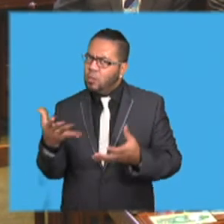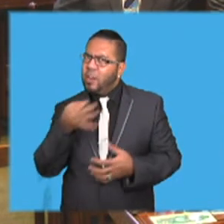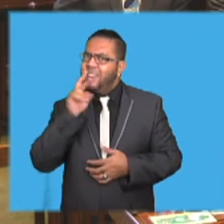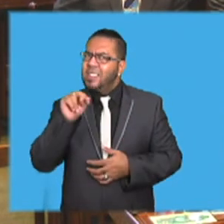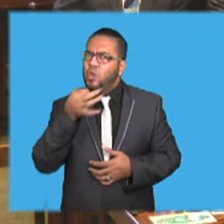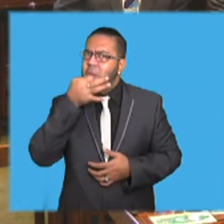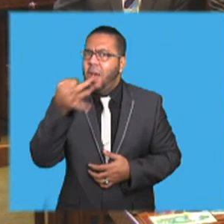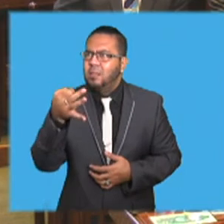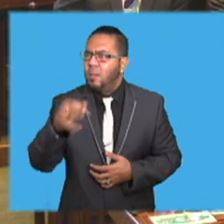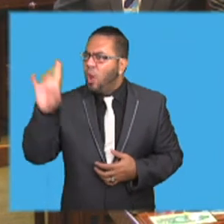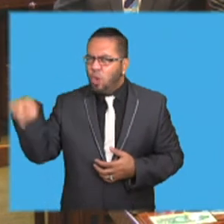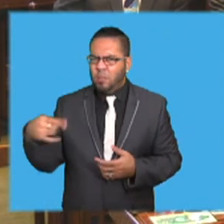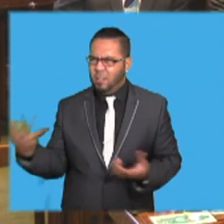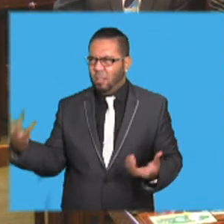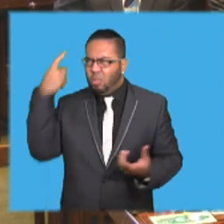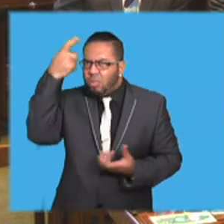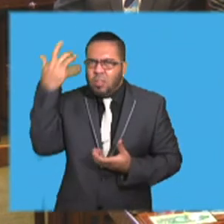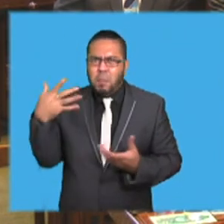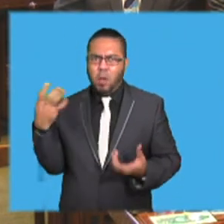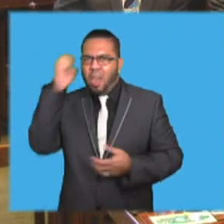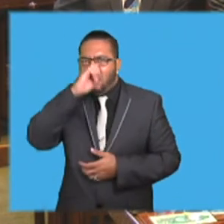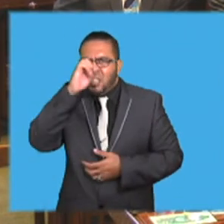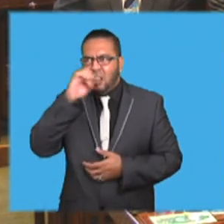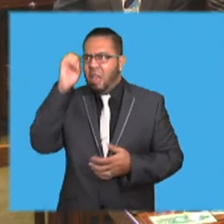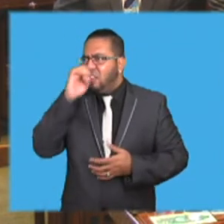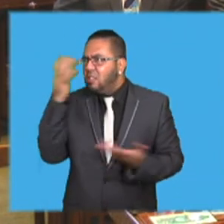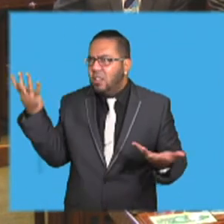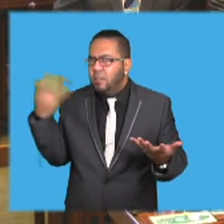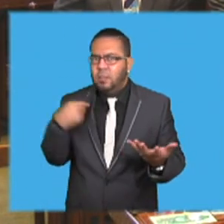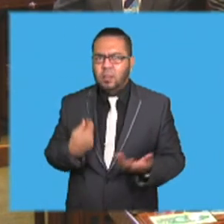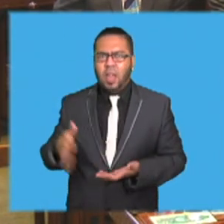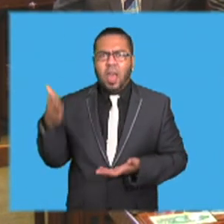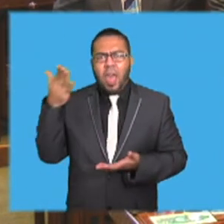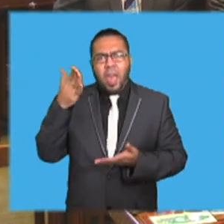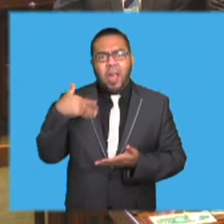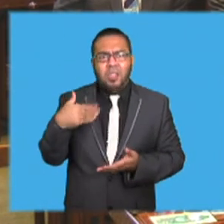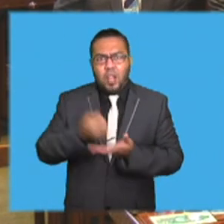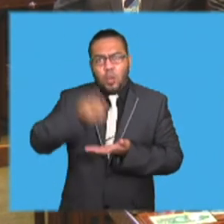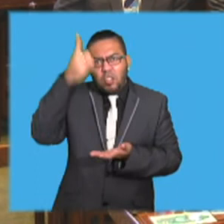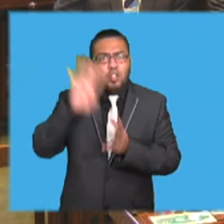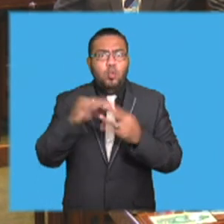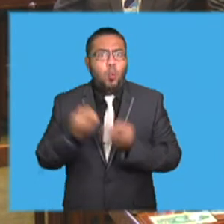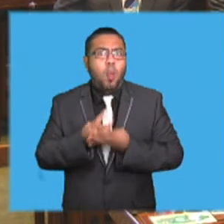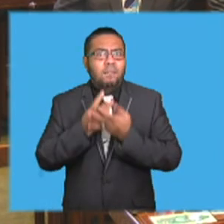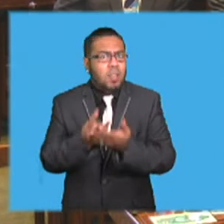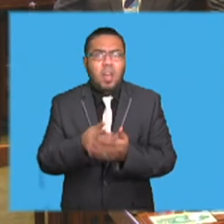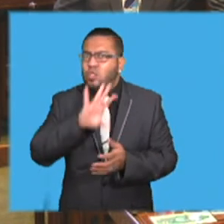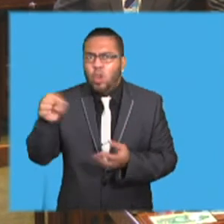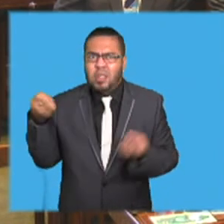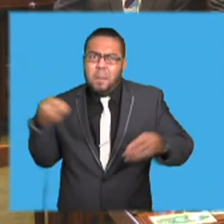not with this obsession with ethnicity, Madam Speaker. And, Madam Speaker, health, education, social welfare are not impacted by